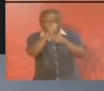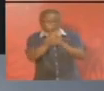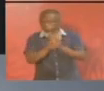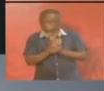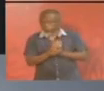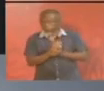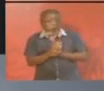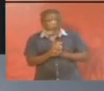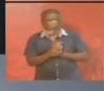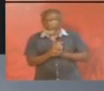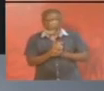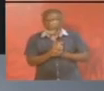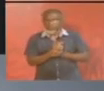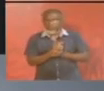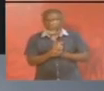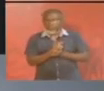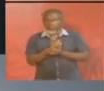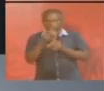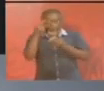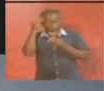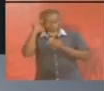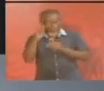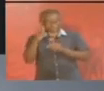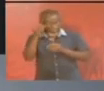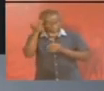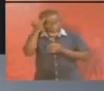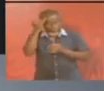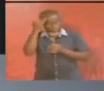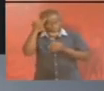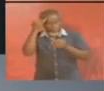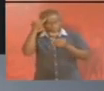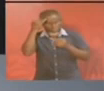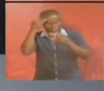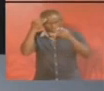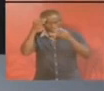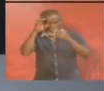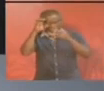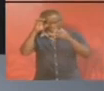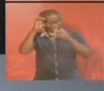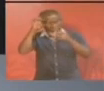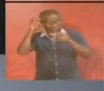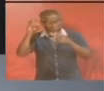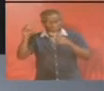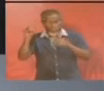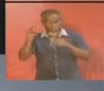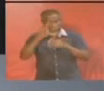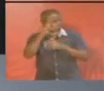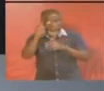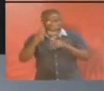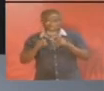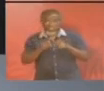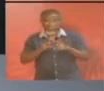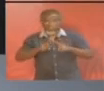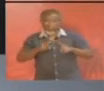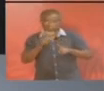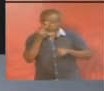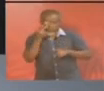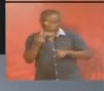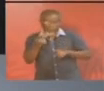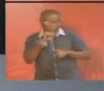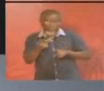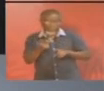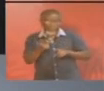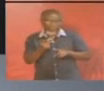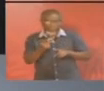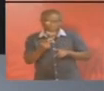an education question, but a lot of our followers have been asking us about this. We're seeing an increase in cases, but still standards, well,